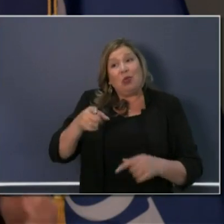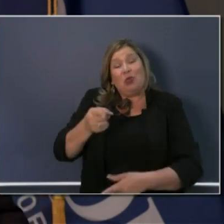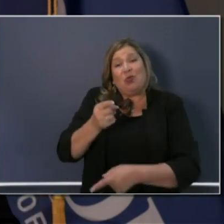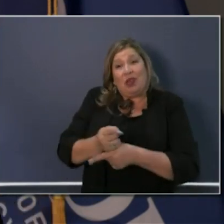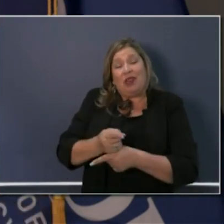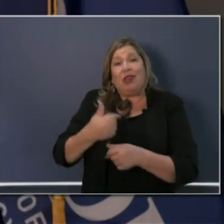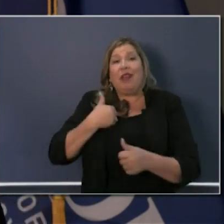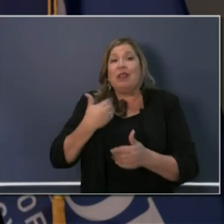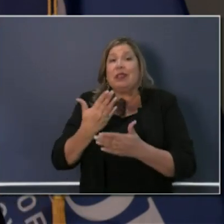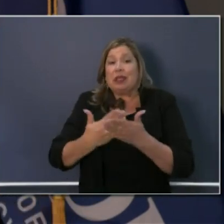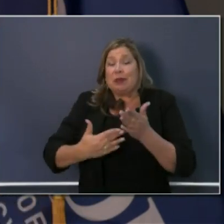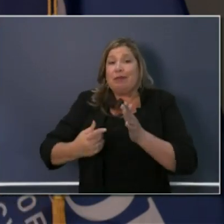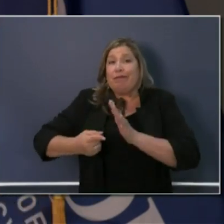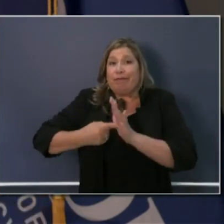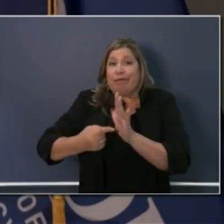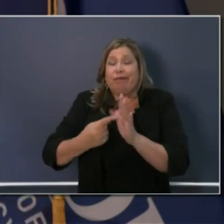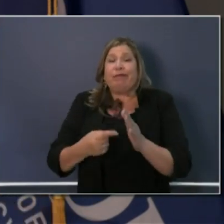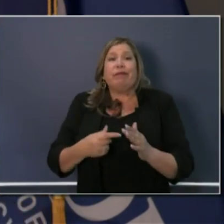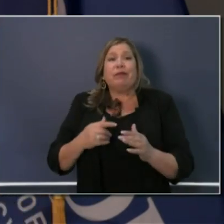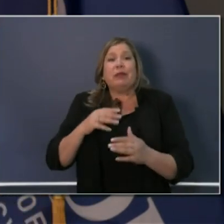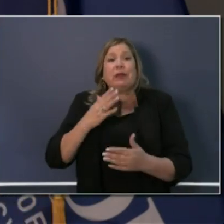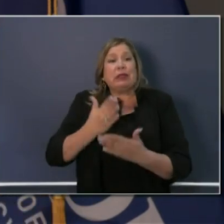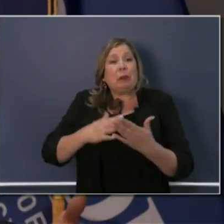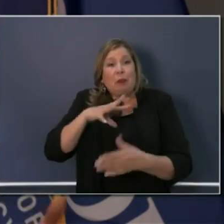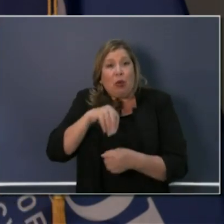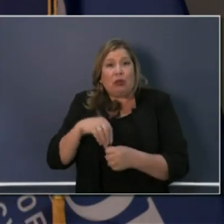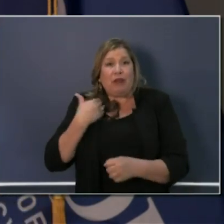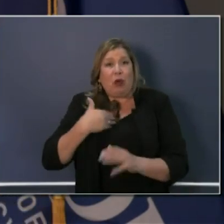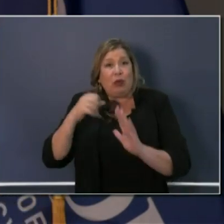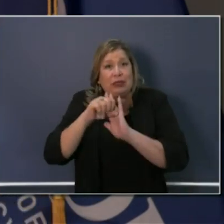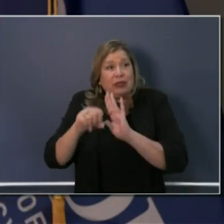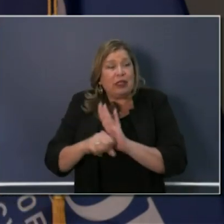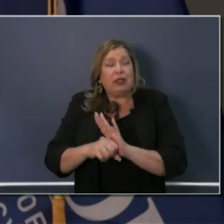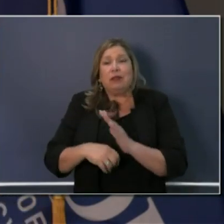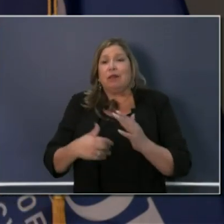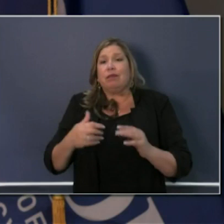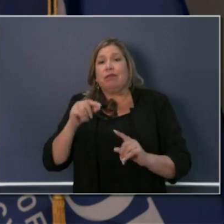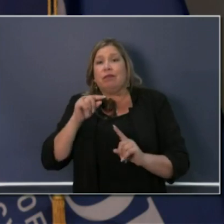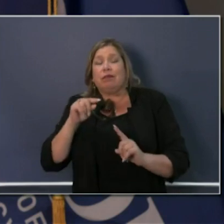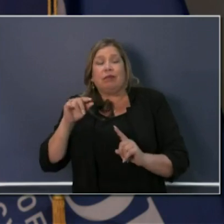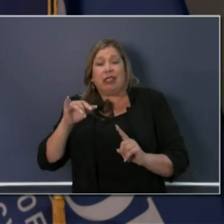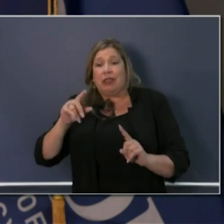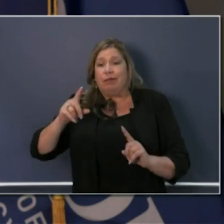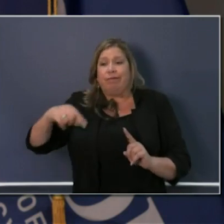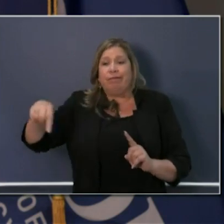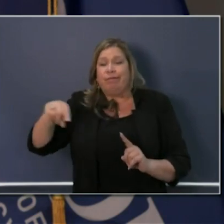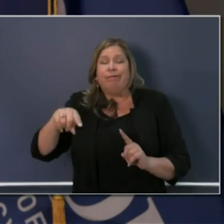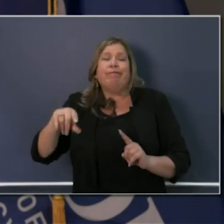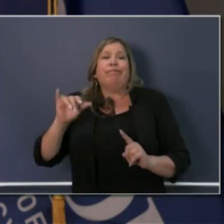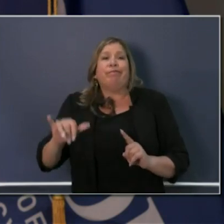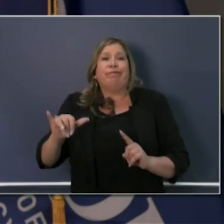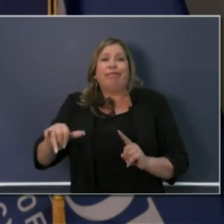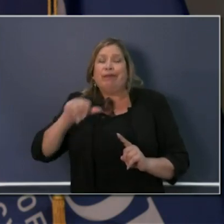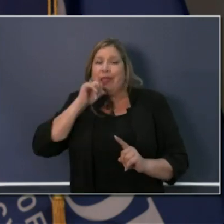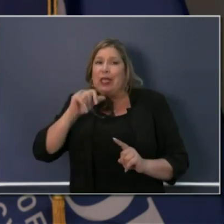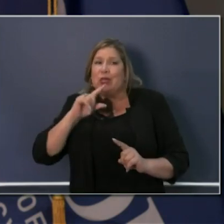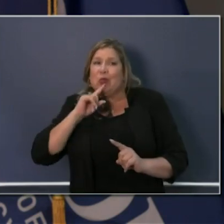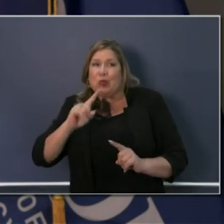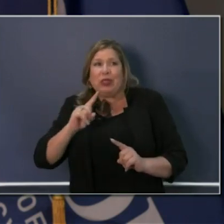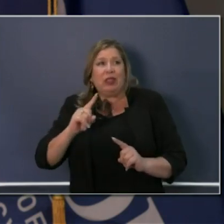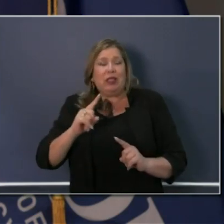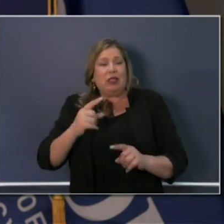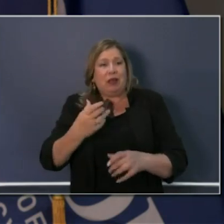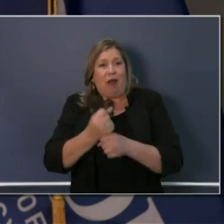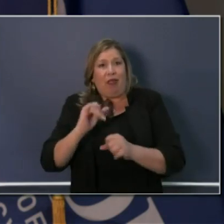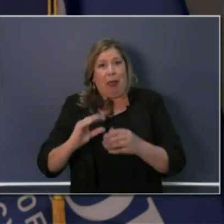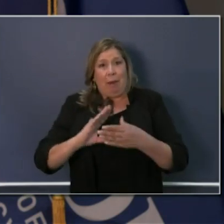are instances and there are parts of our state and communities that haven't necessarily gotten the message, quite literally,